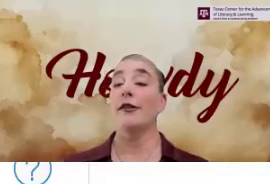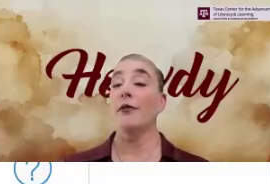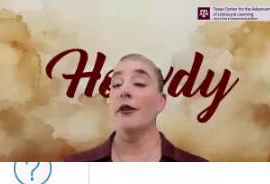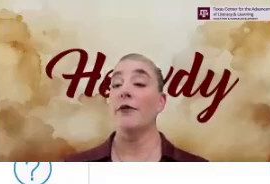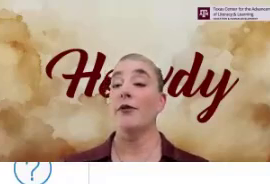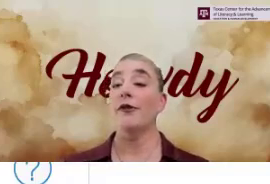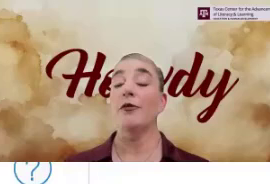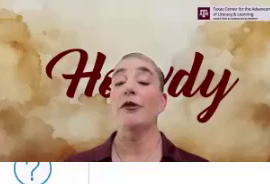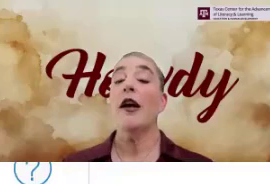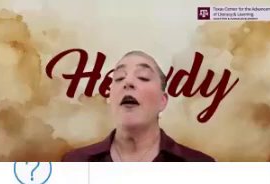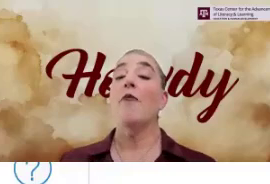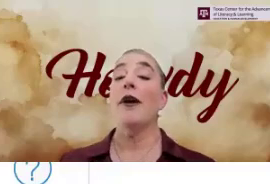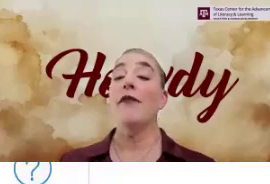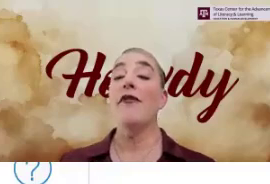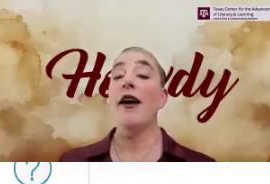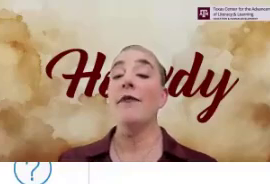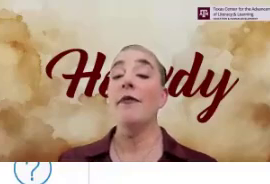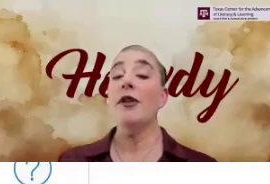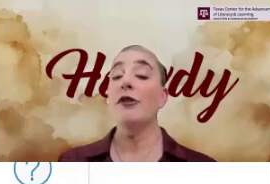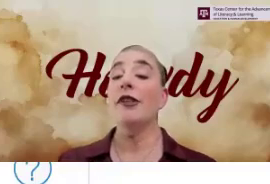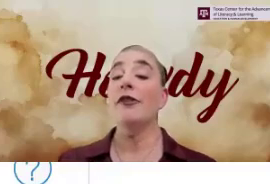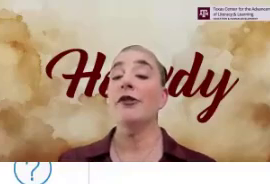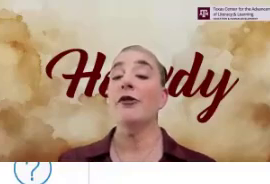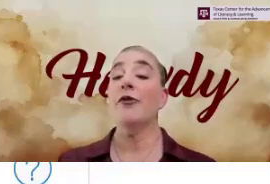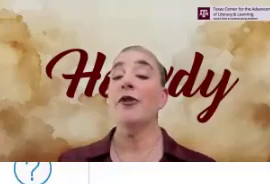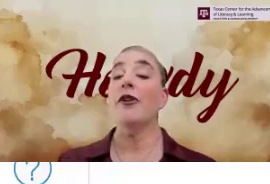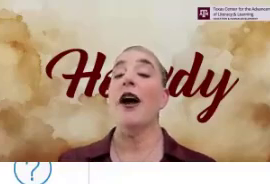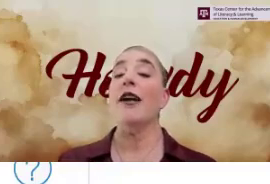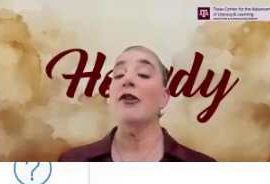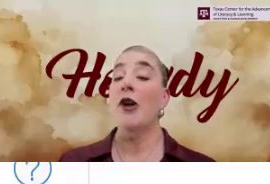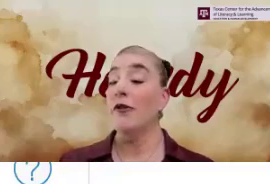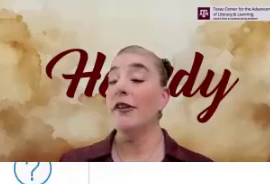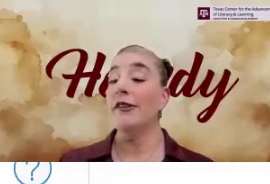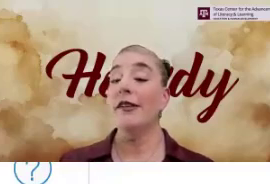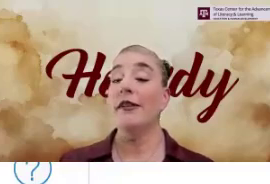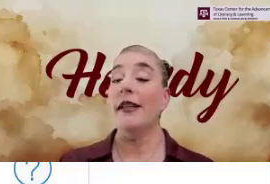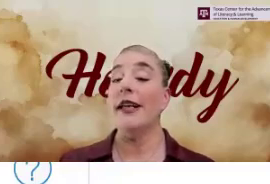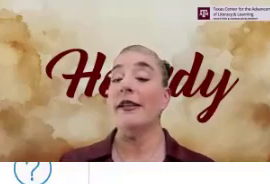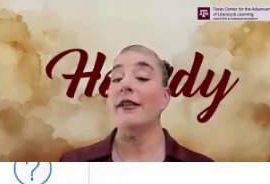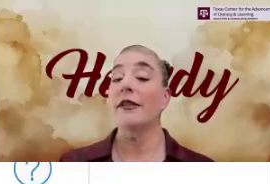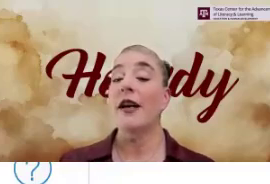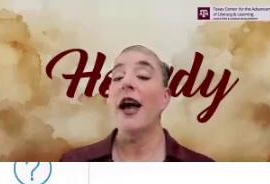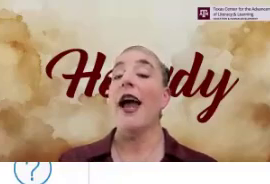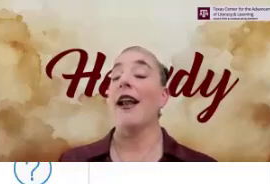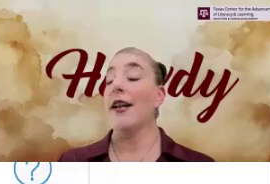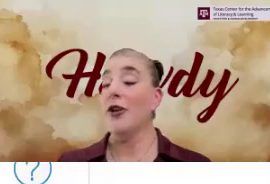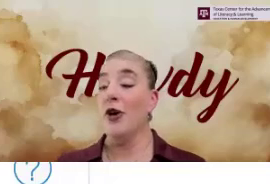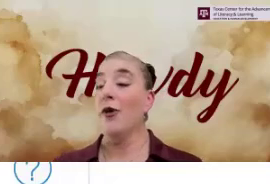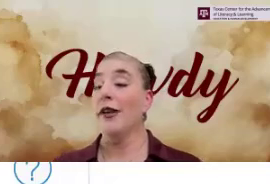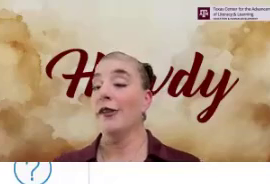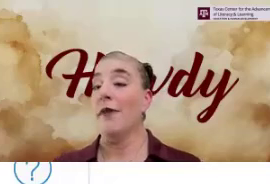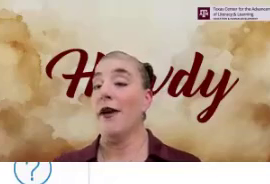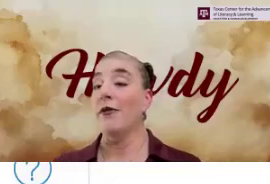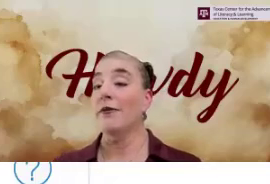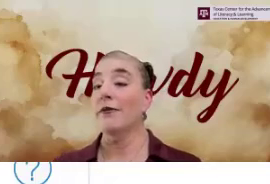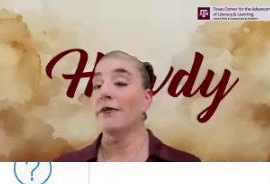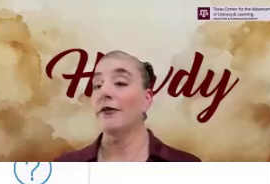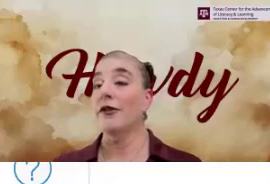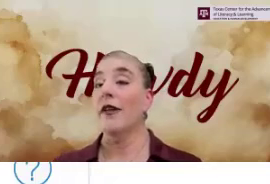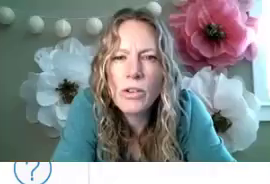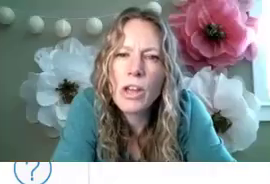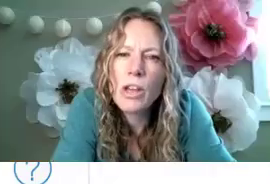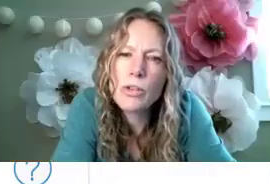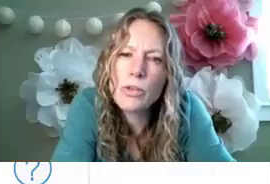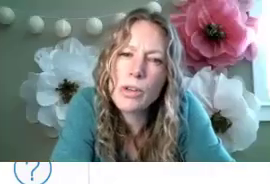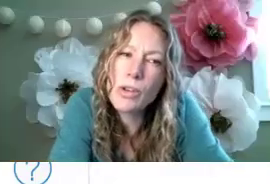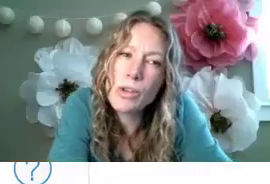about accessibility principles. But if I'm using a screen reader, I know this is a link and I know what it's about.